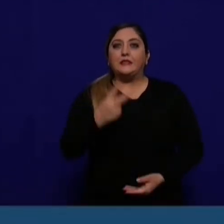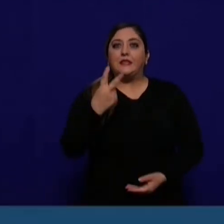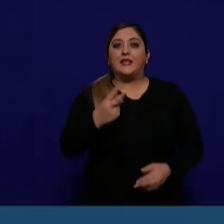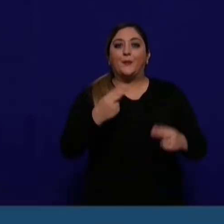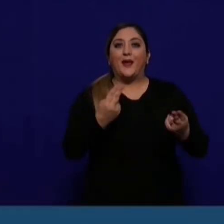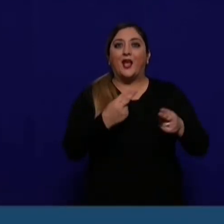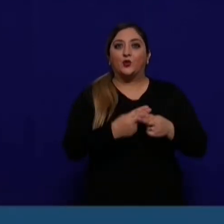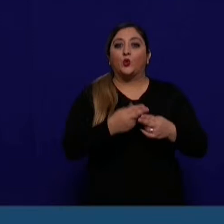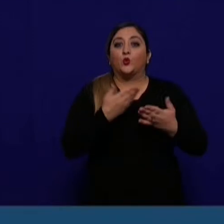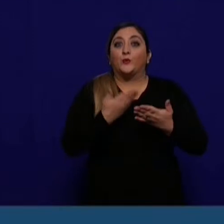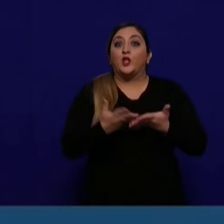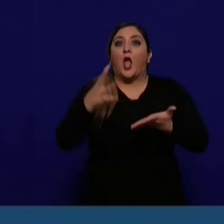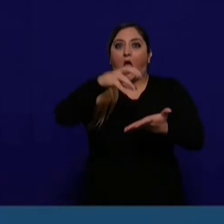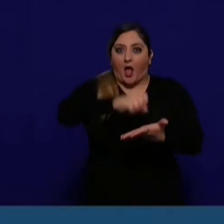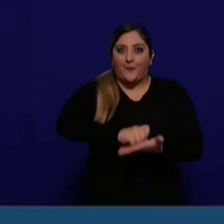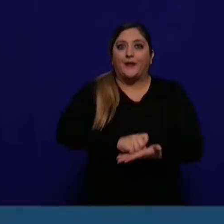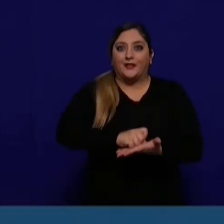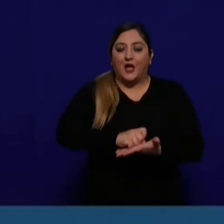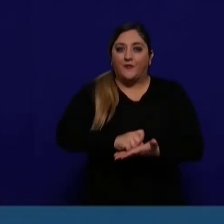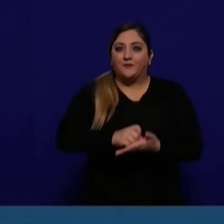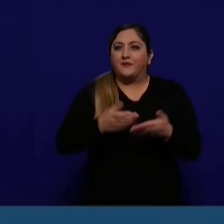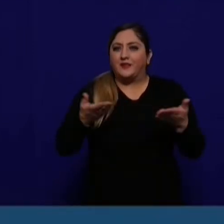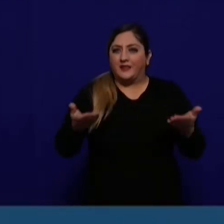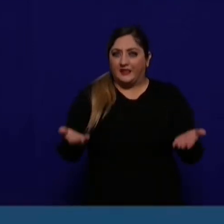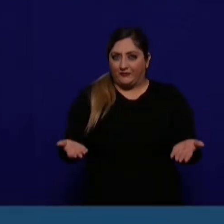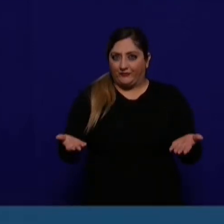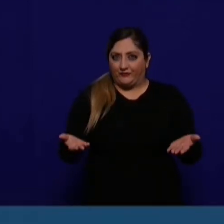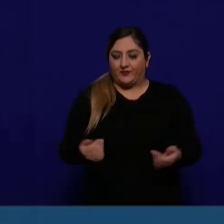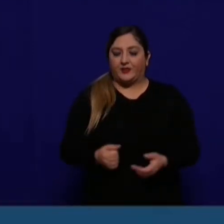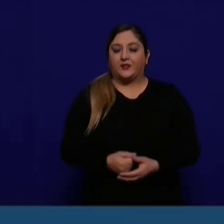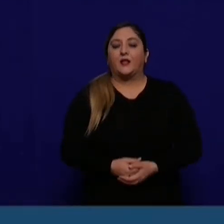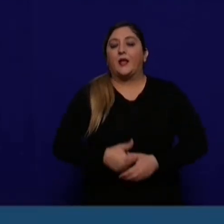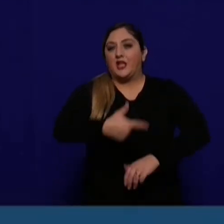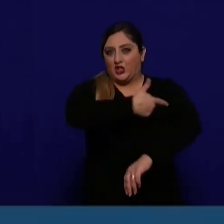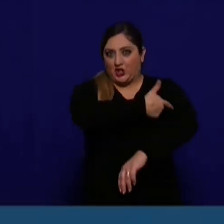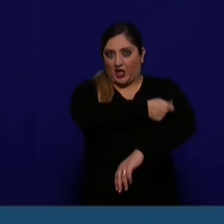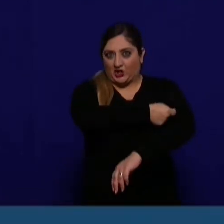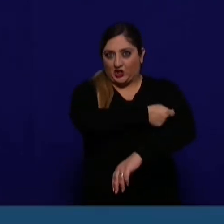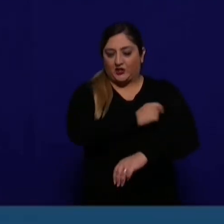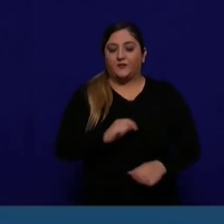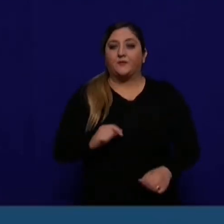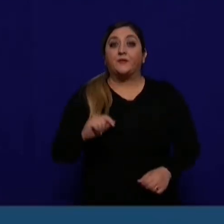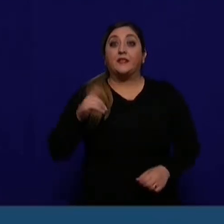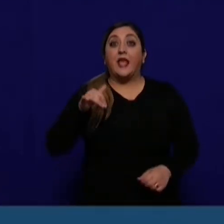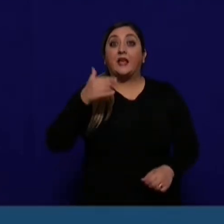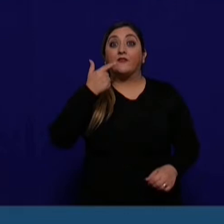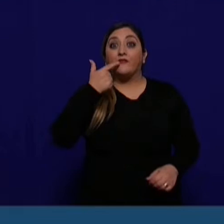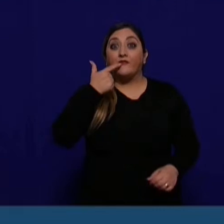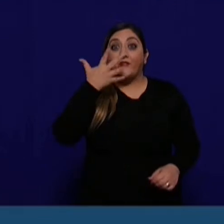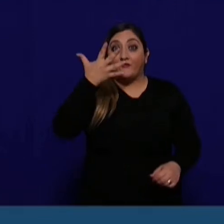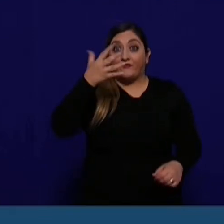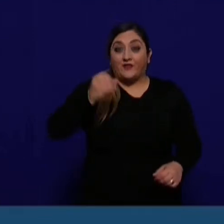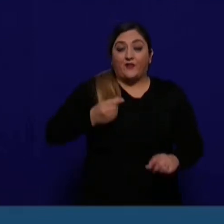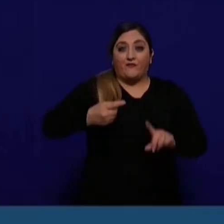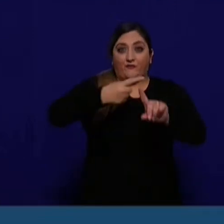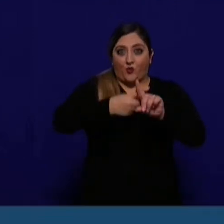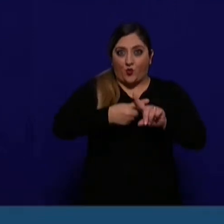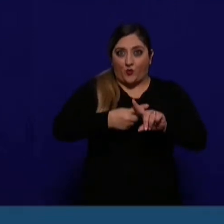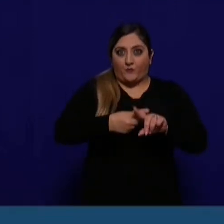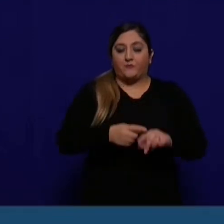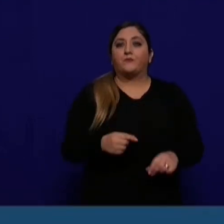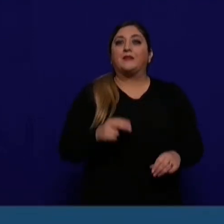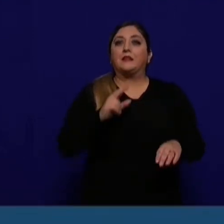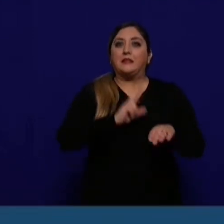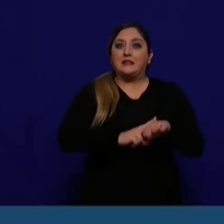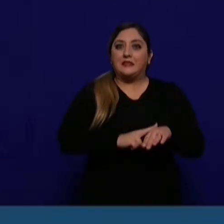tistgħu tirreġistraw fuq għal-COVID vaccine jekk intom il fuq minn 50 sena. Waħda hija billi